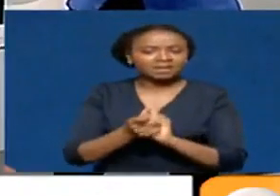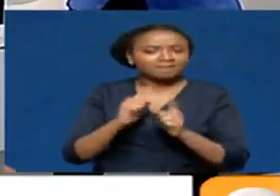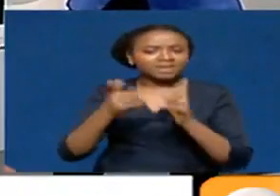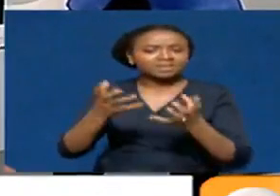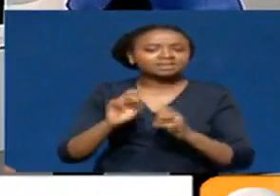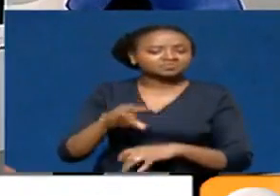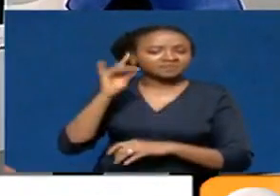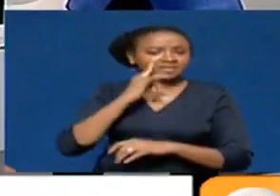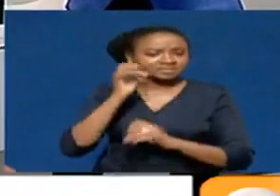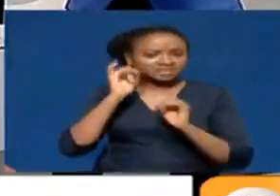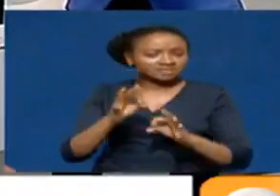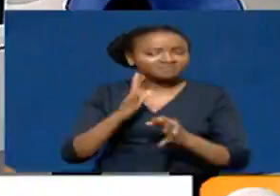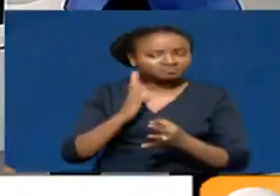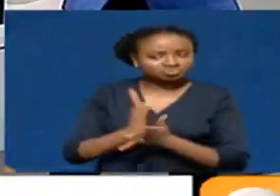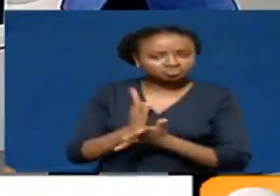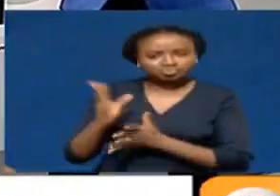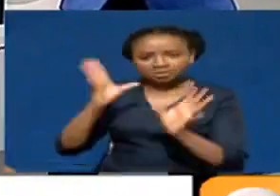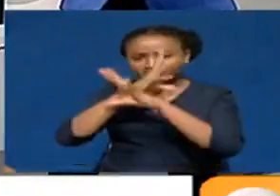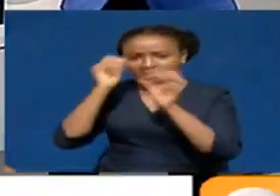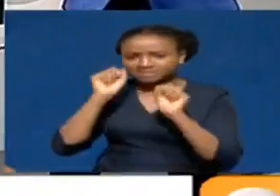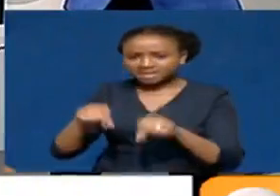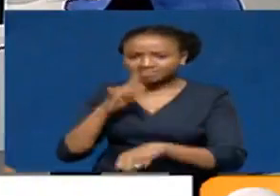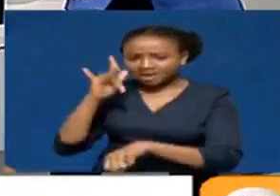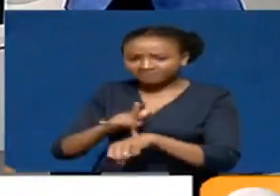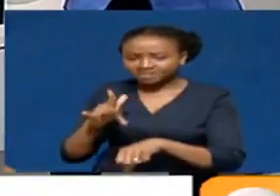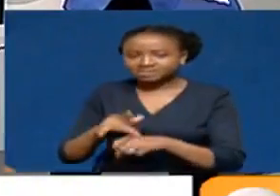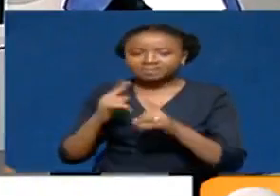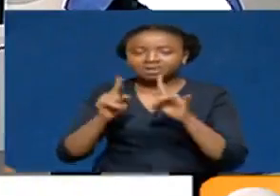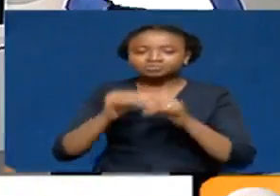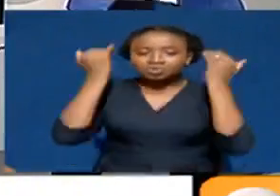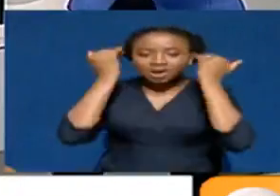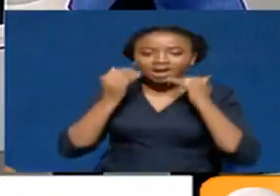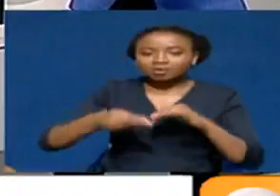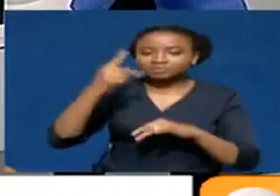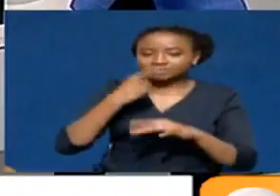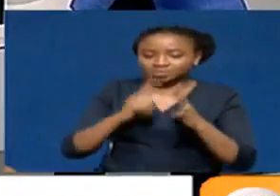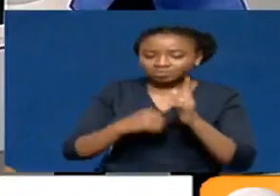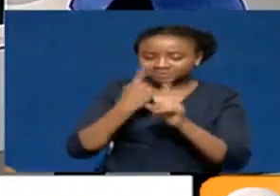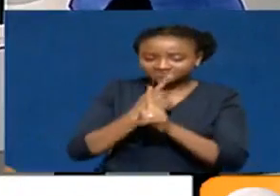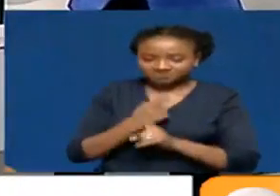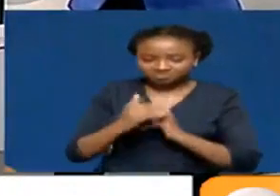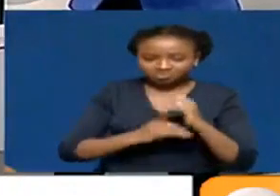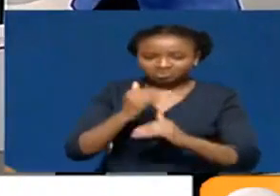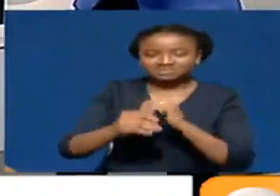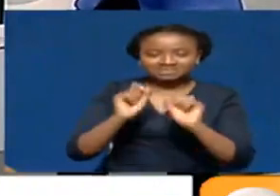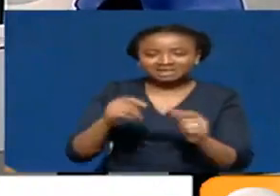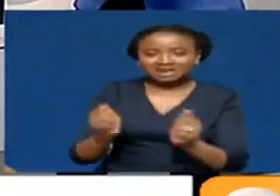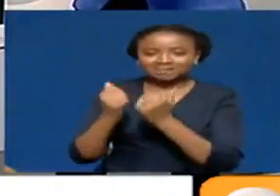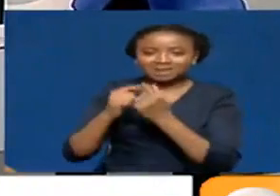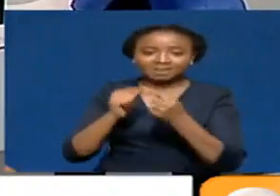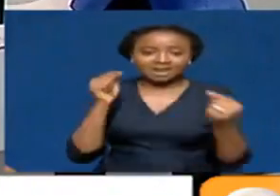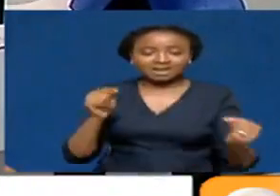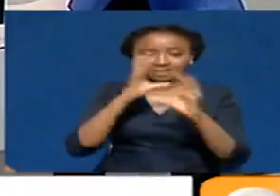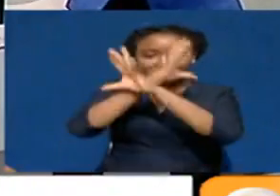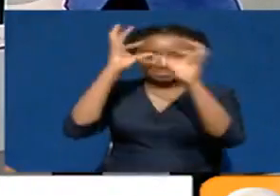the President can be sued. The High Court determined that civil proceedings can be instituted against the President. Now,